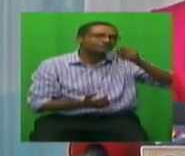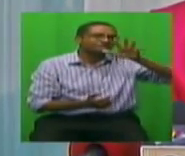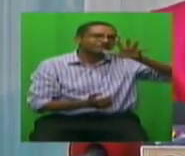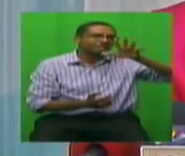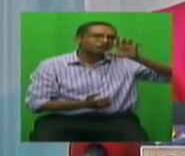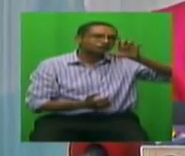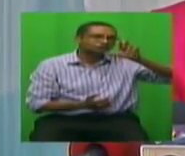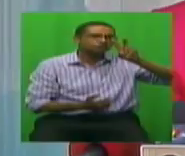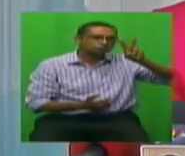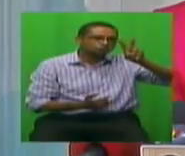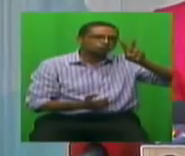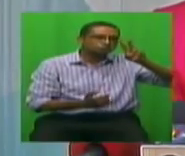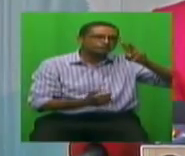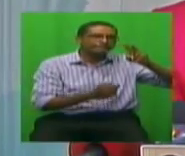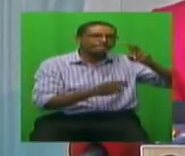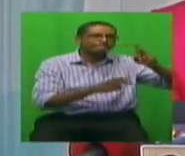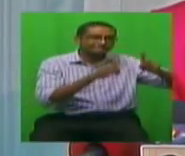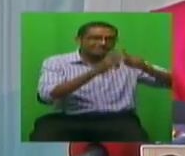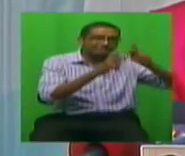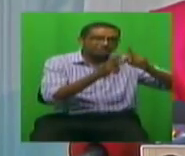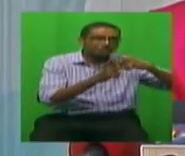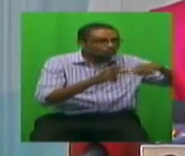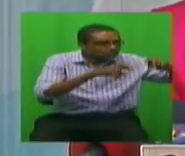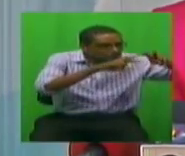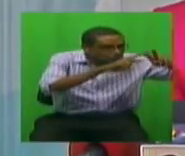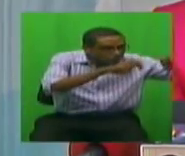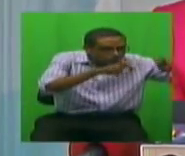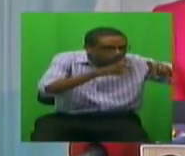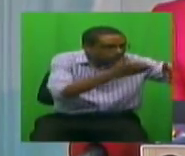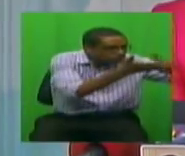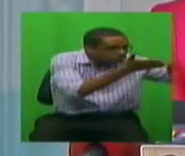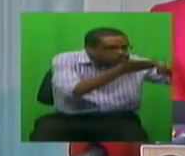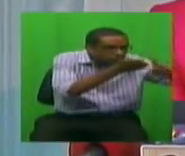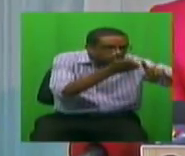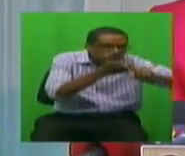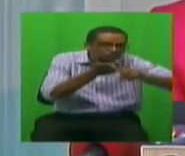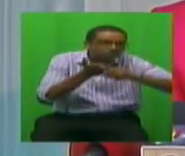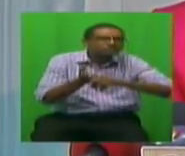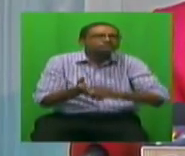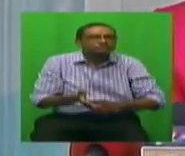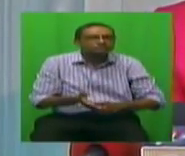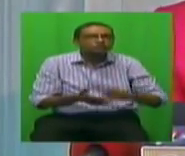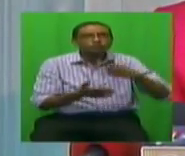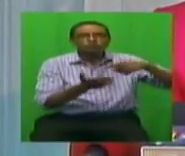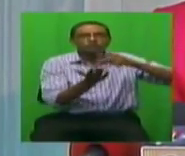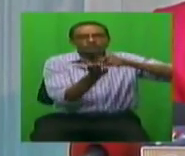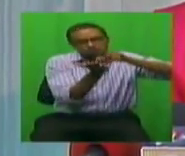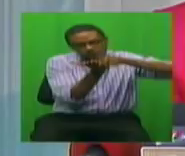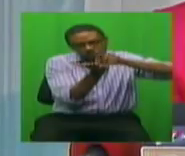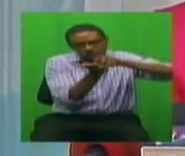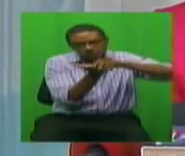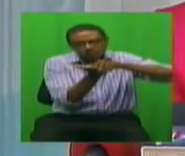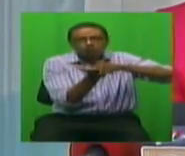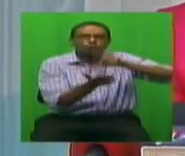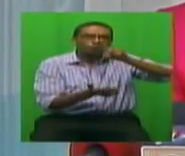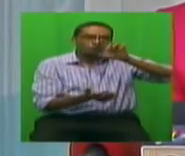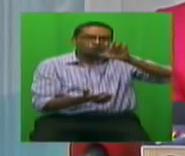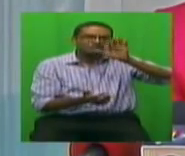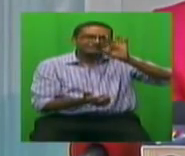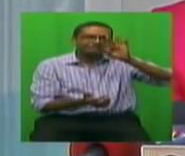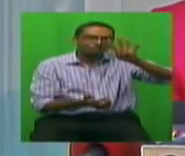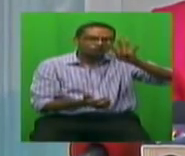as at 10 o'clock this morning, we would have printed 194 grant checks. We expect to complete an